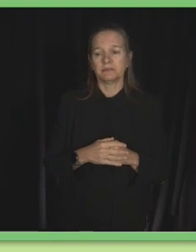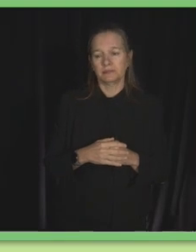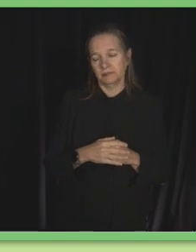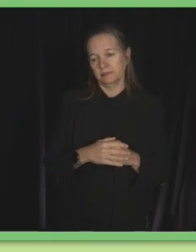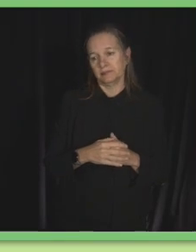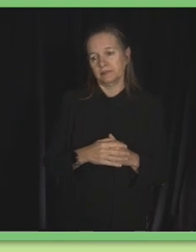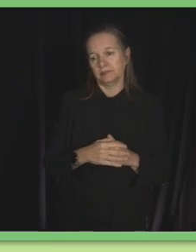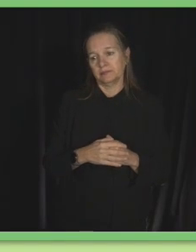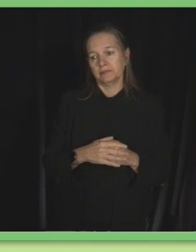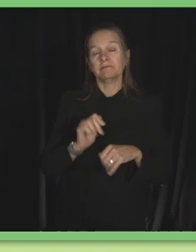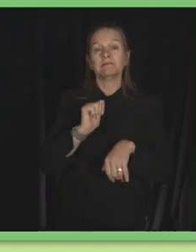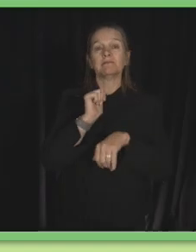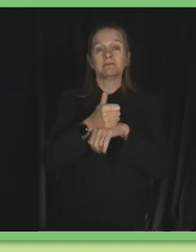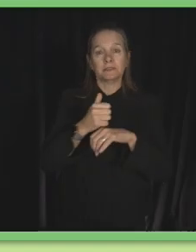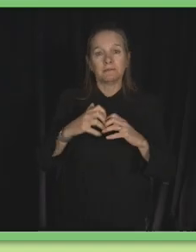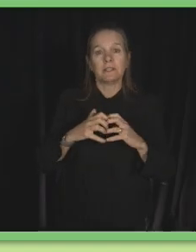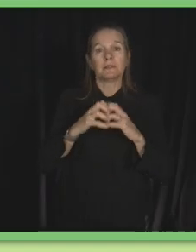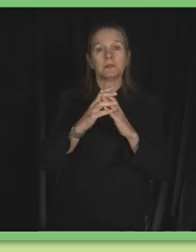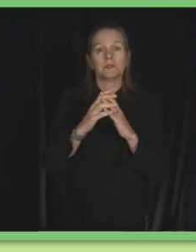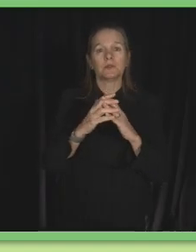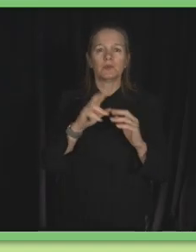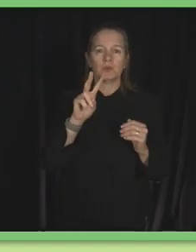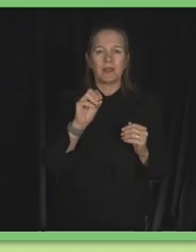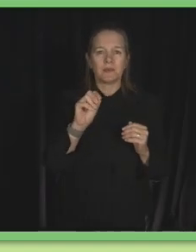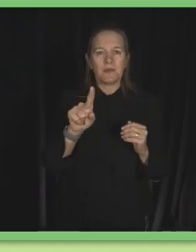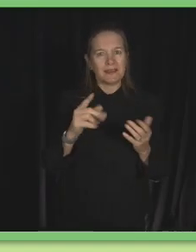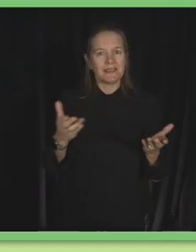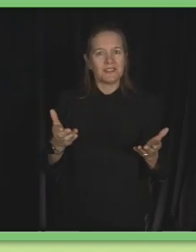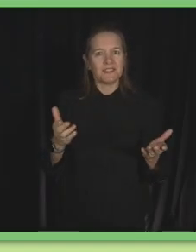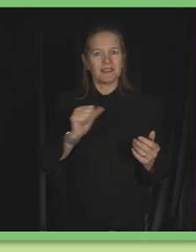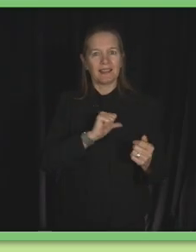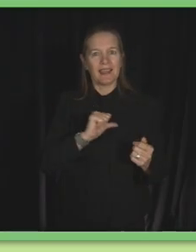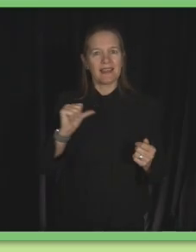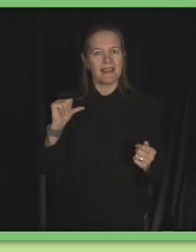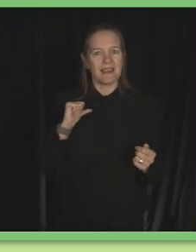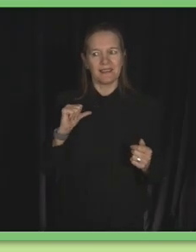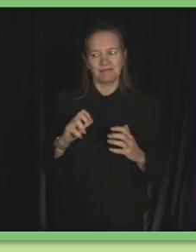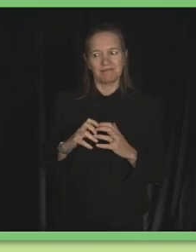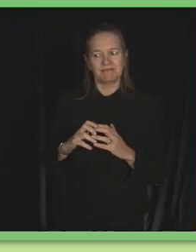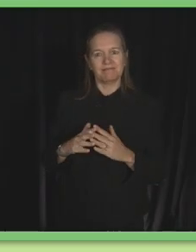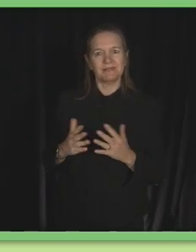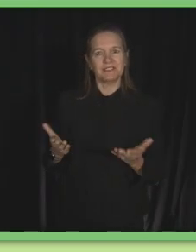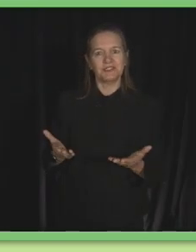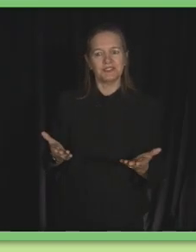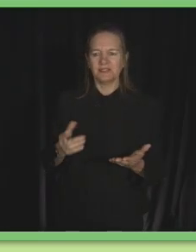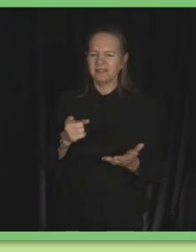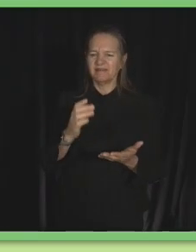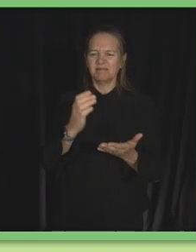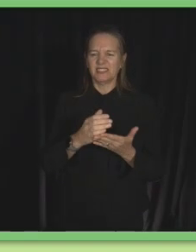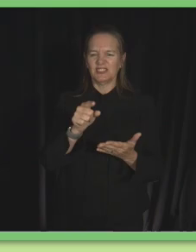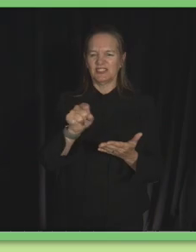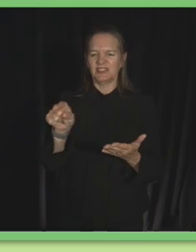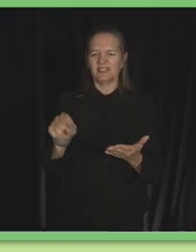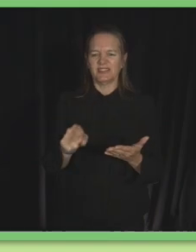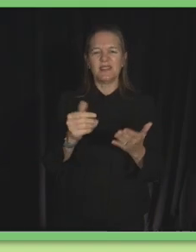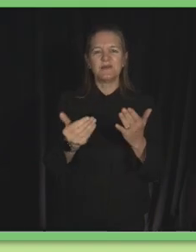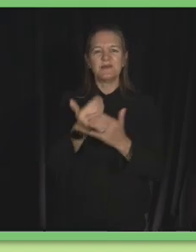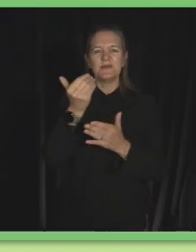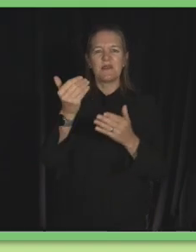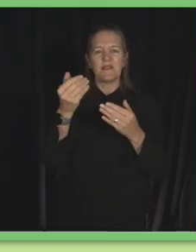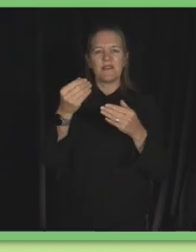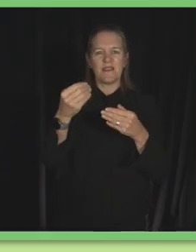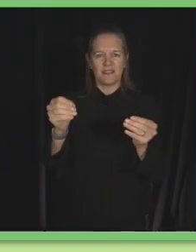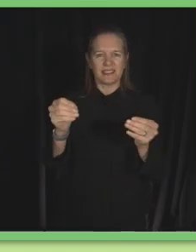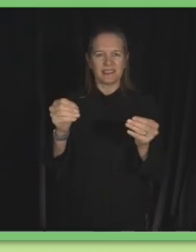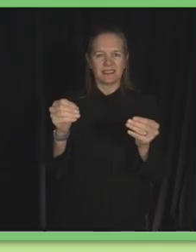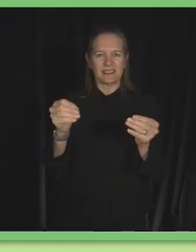We were founded in 2001 right here in Atlanta, and this is some pictures of our new office,